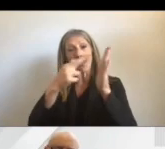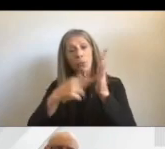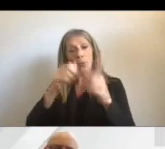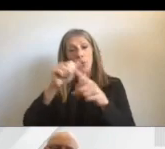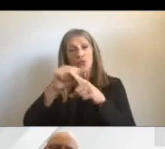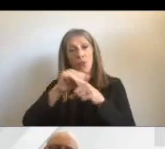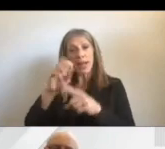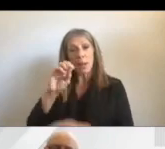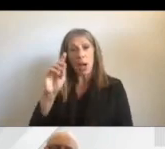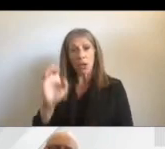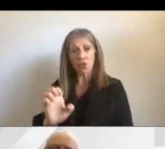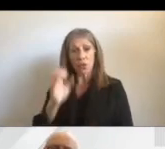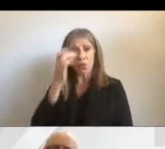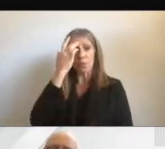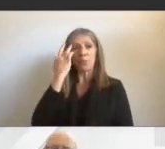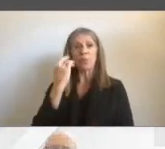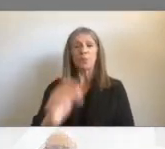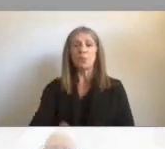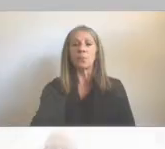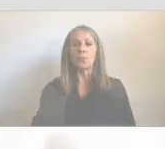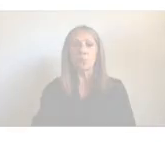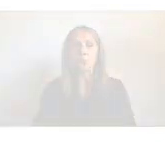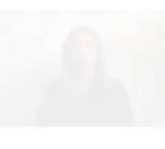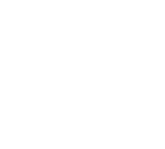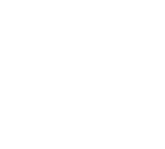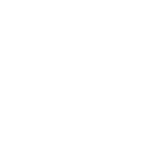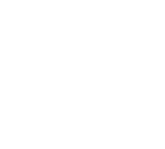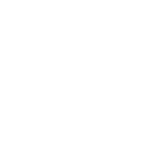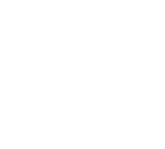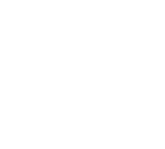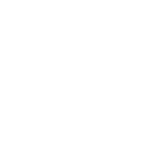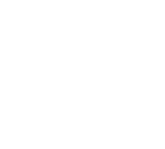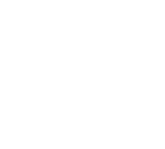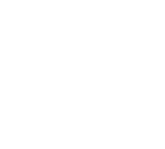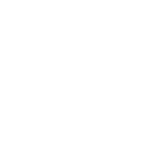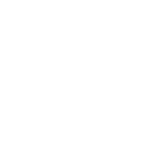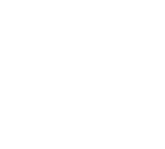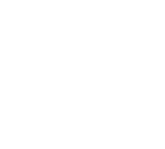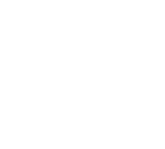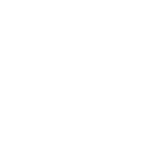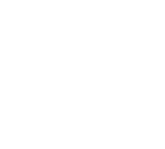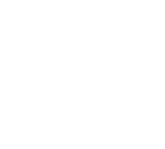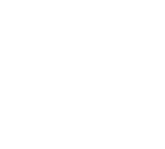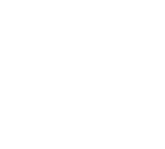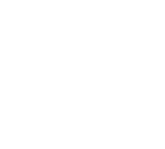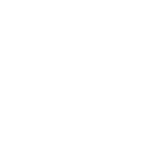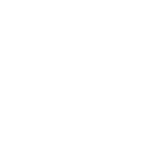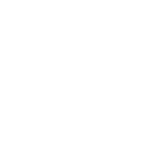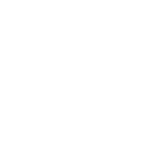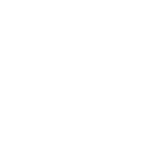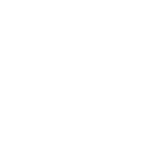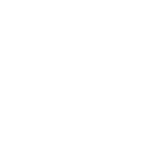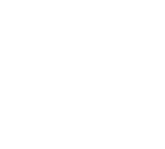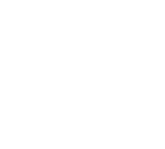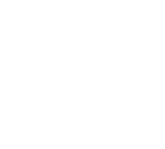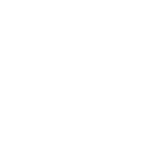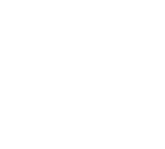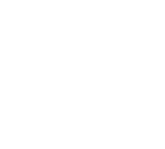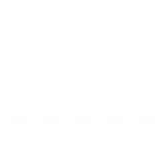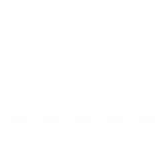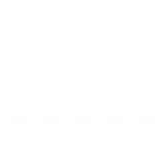parking were similar in the requirement for the size. And what we've done here is with